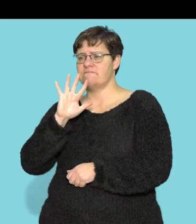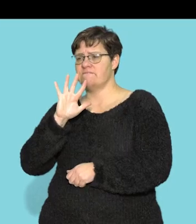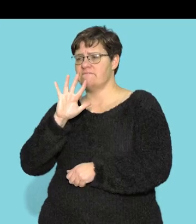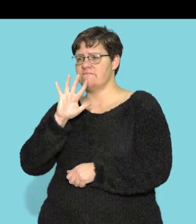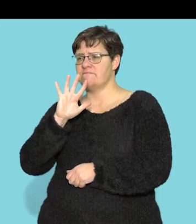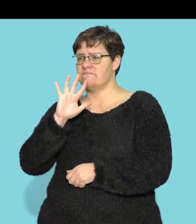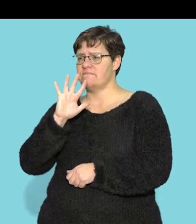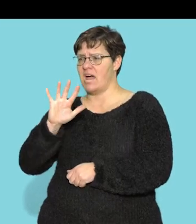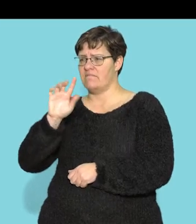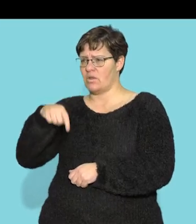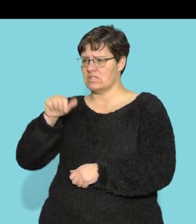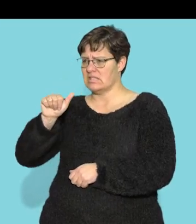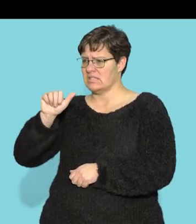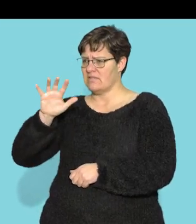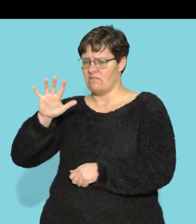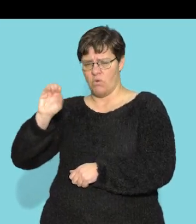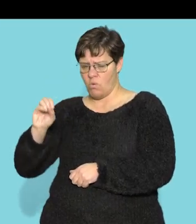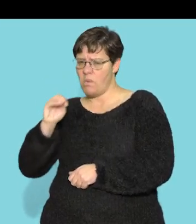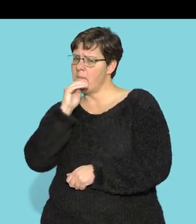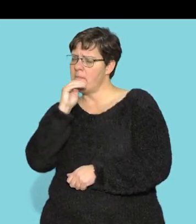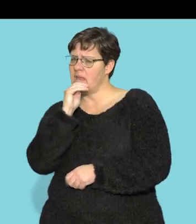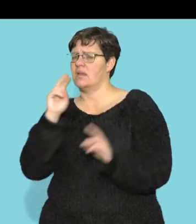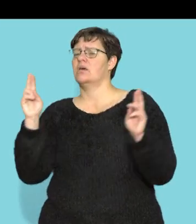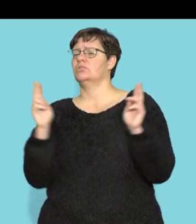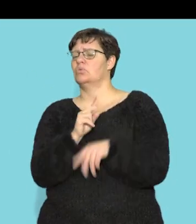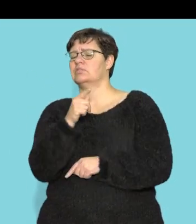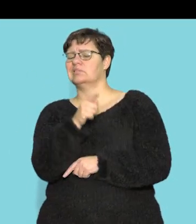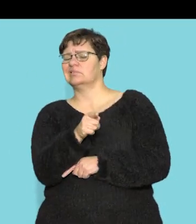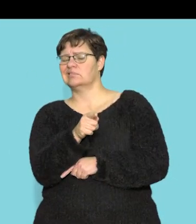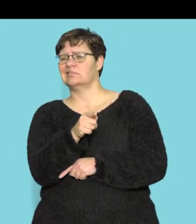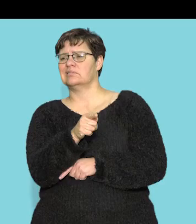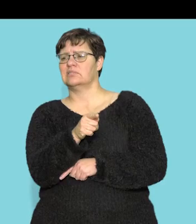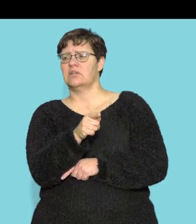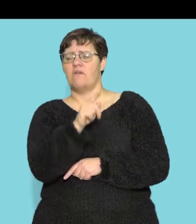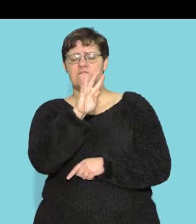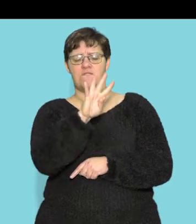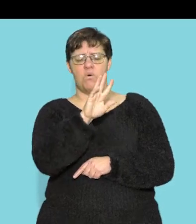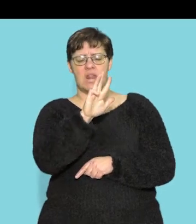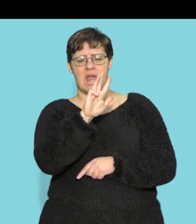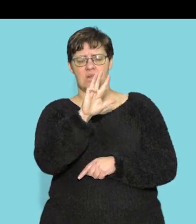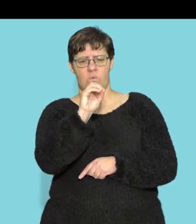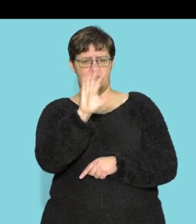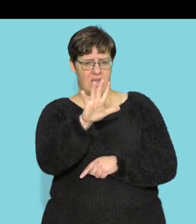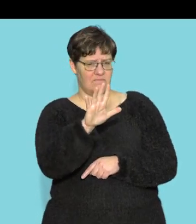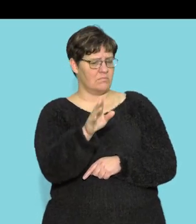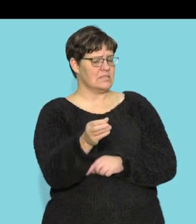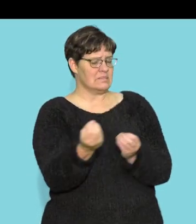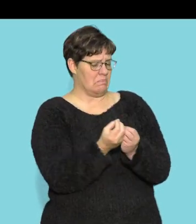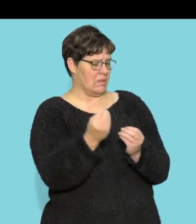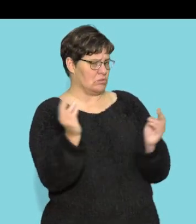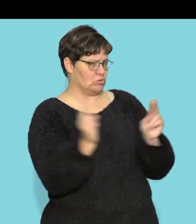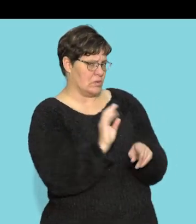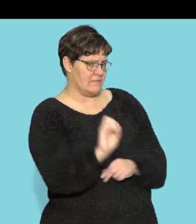45,650 as our final figure, there has to be a trading stock deficit of 4905. In